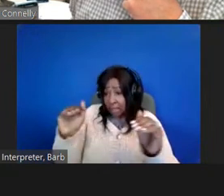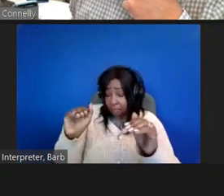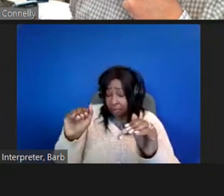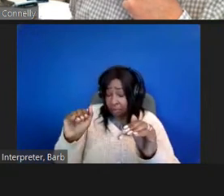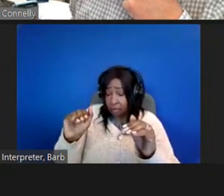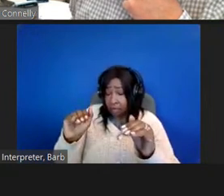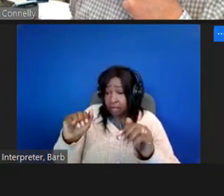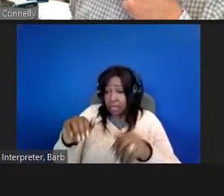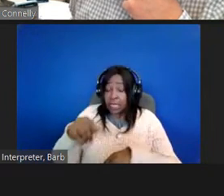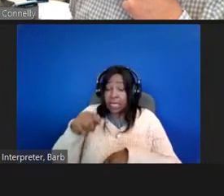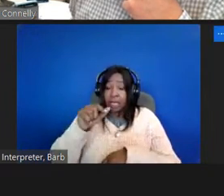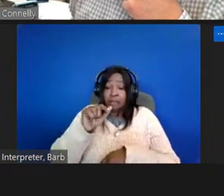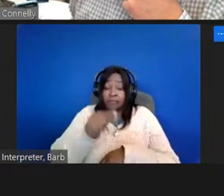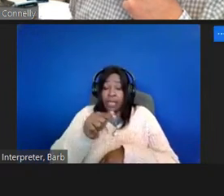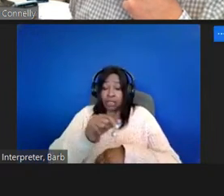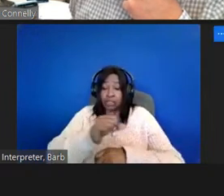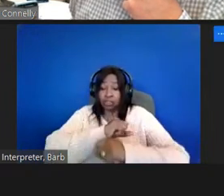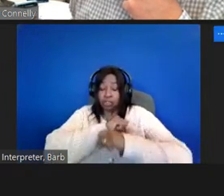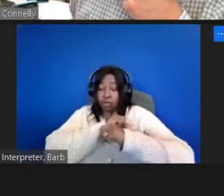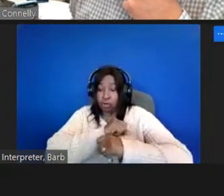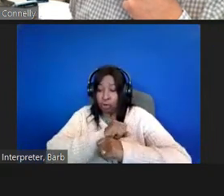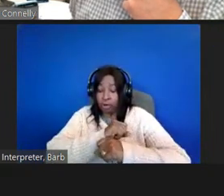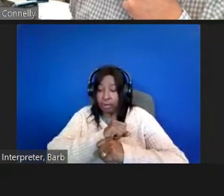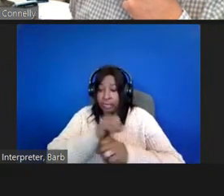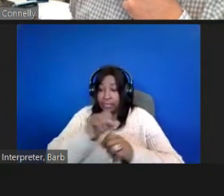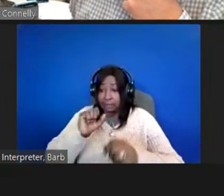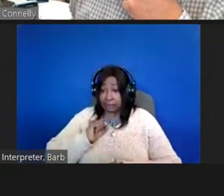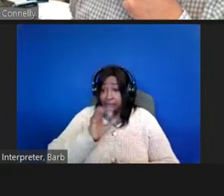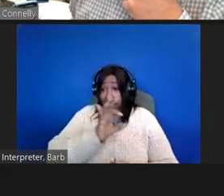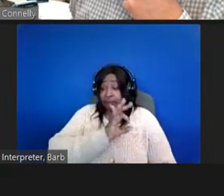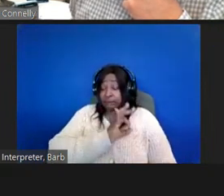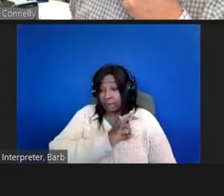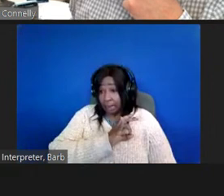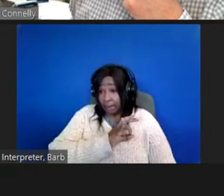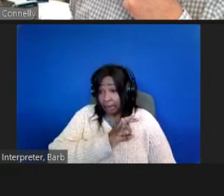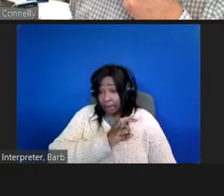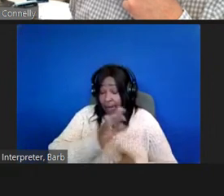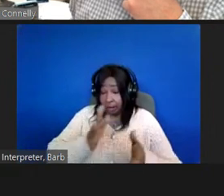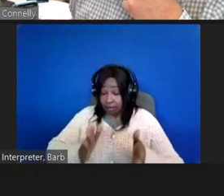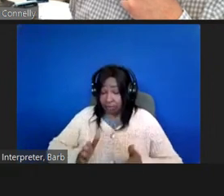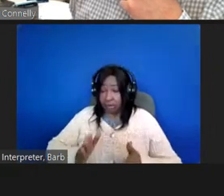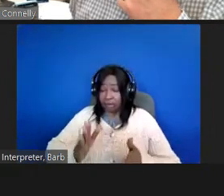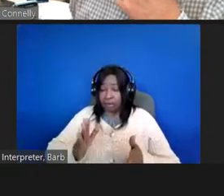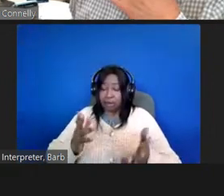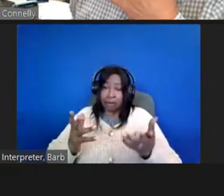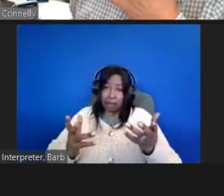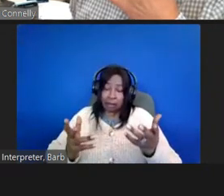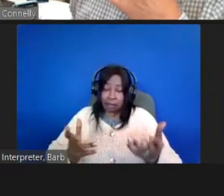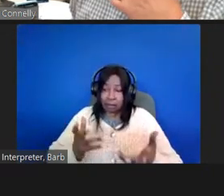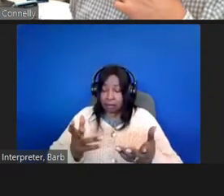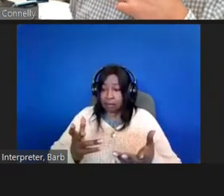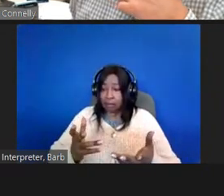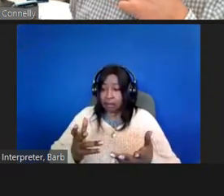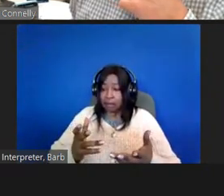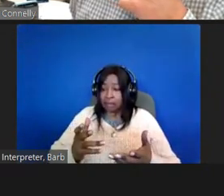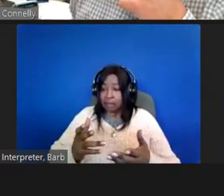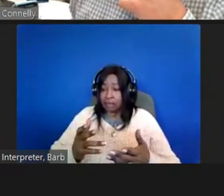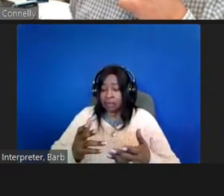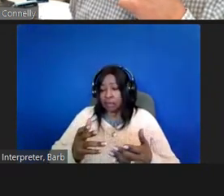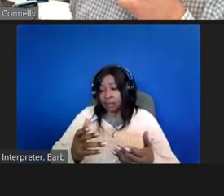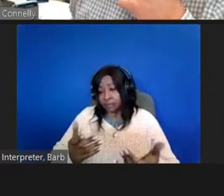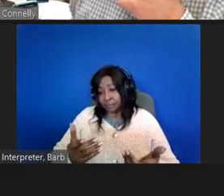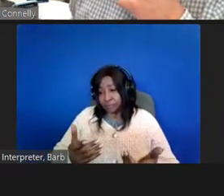The security personnel are not, it would be feasibly,